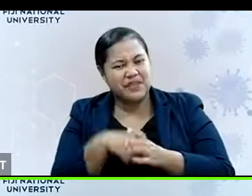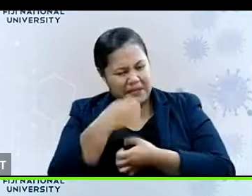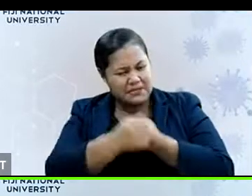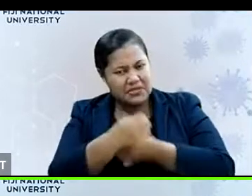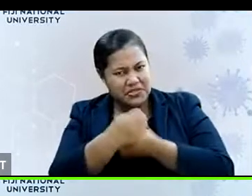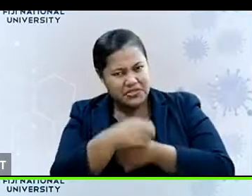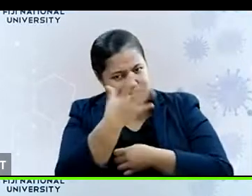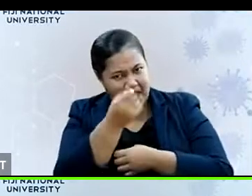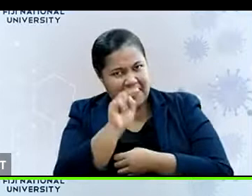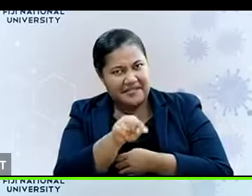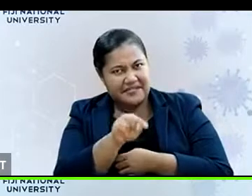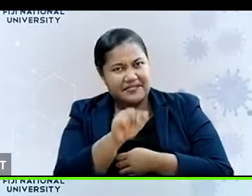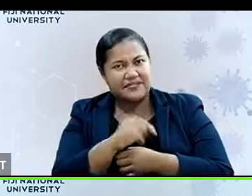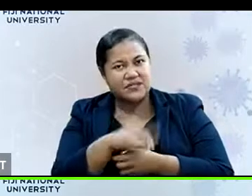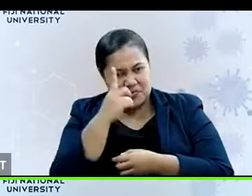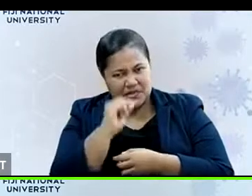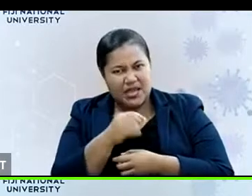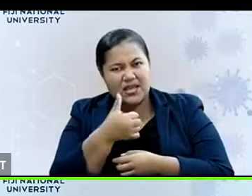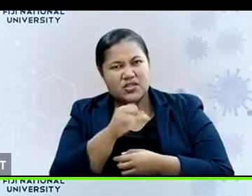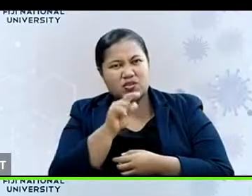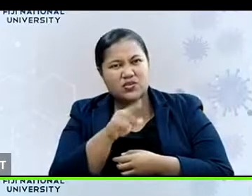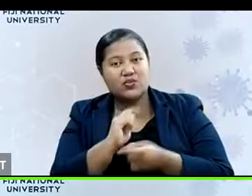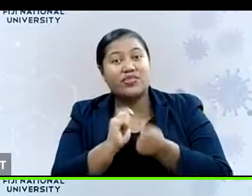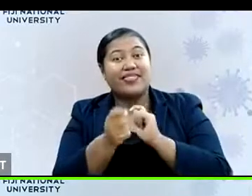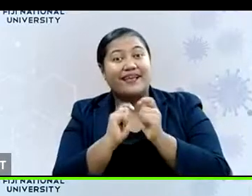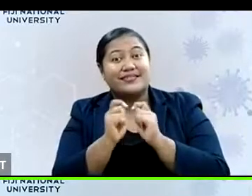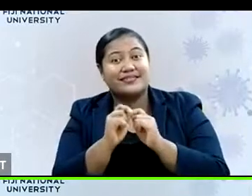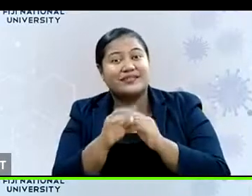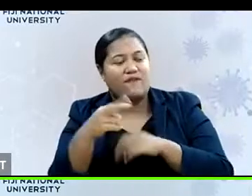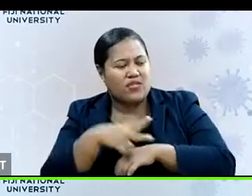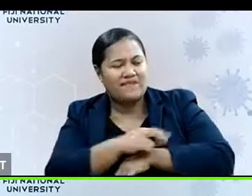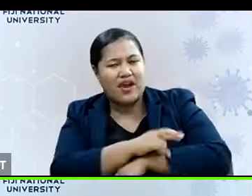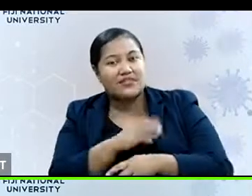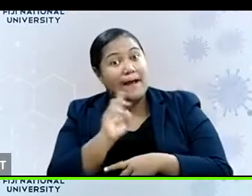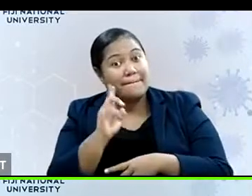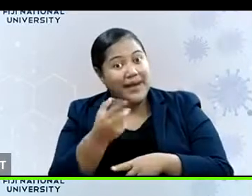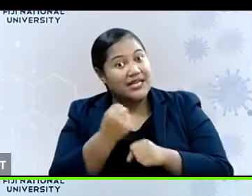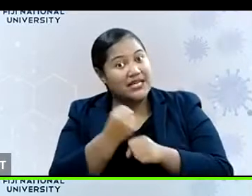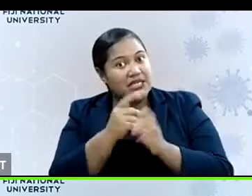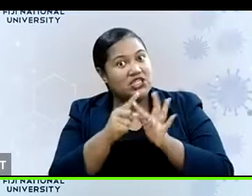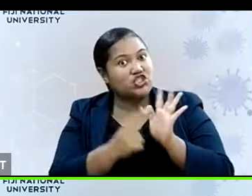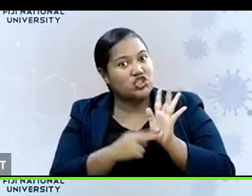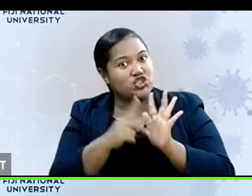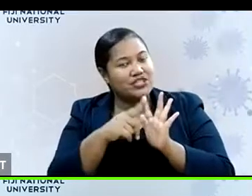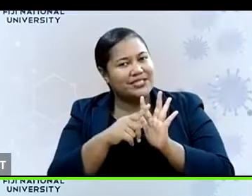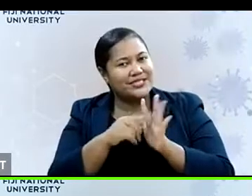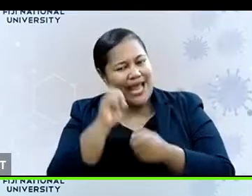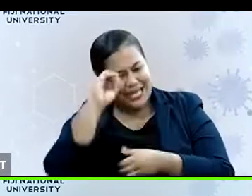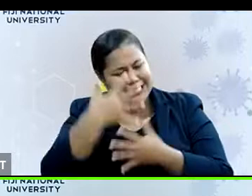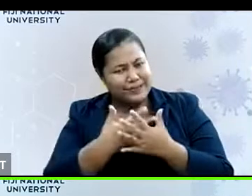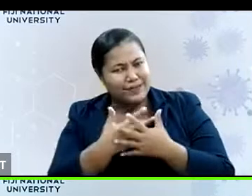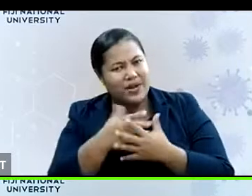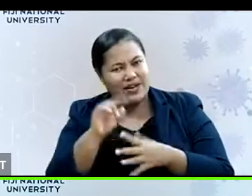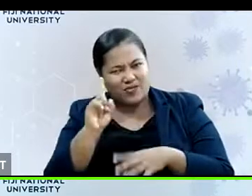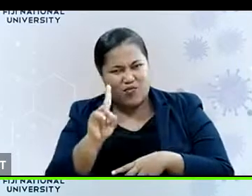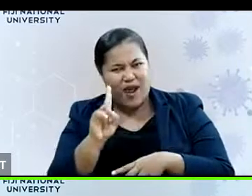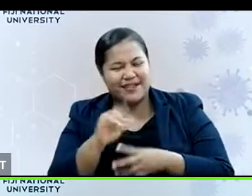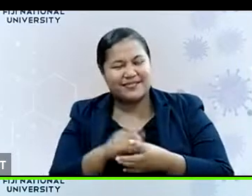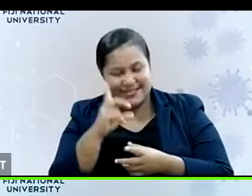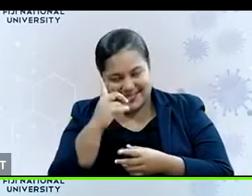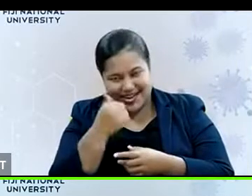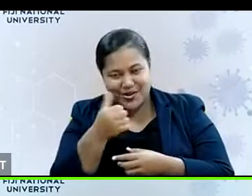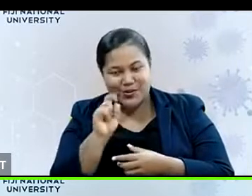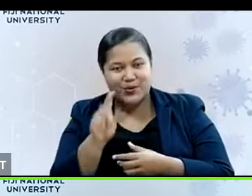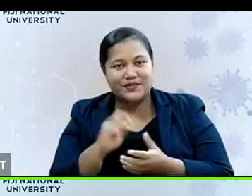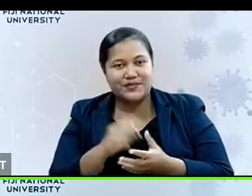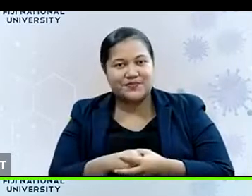or platforms on which you can test for the virus, and the Gene Expert is one of them. They're all, though, using